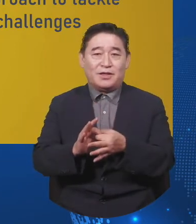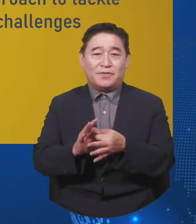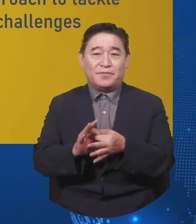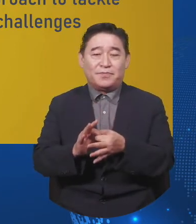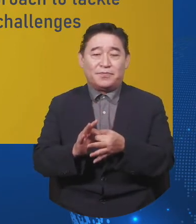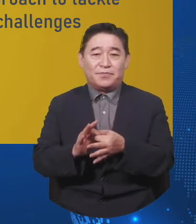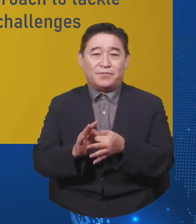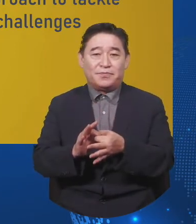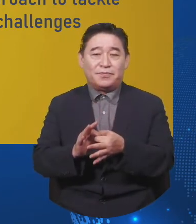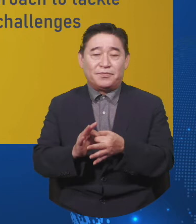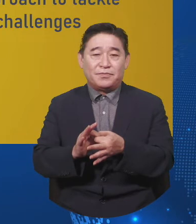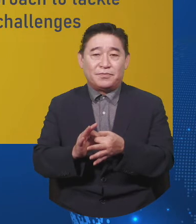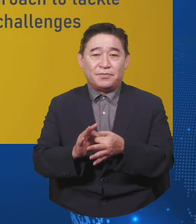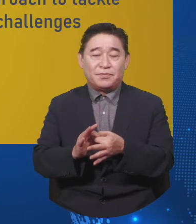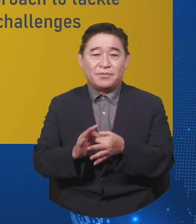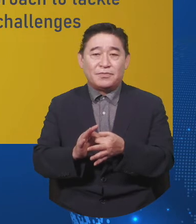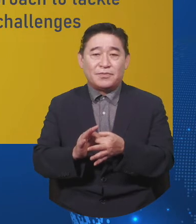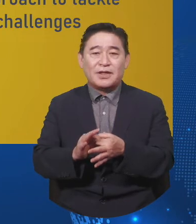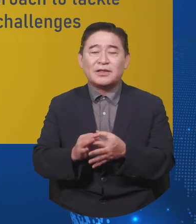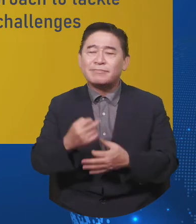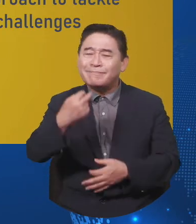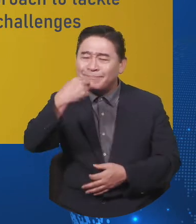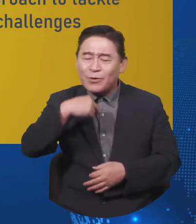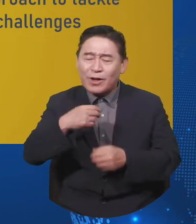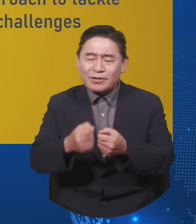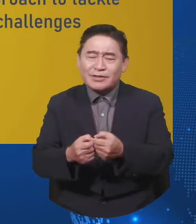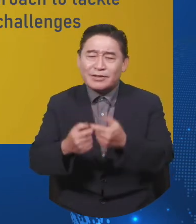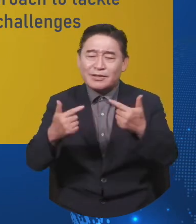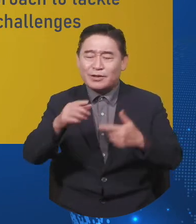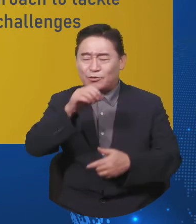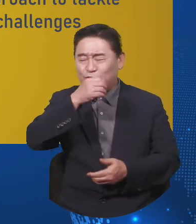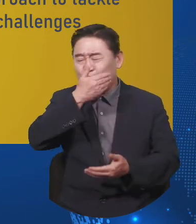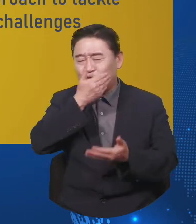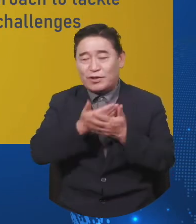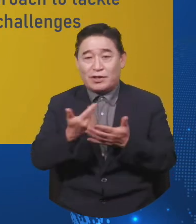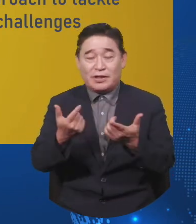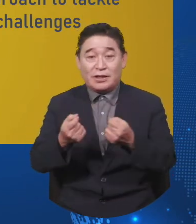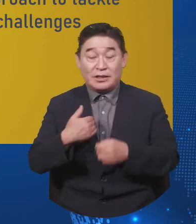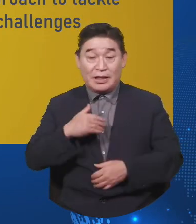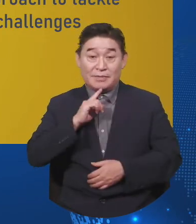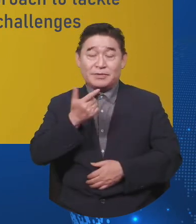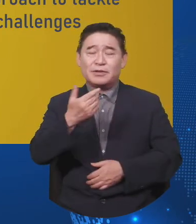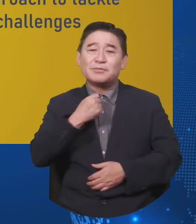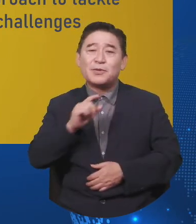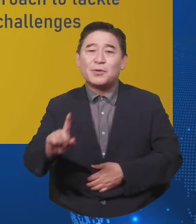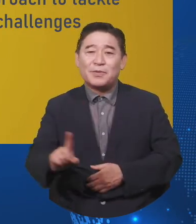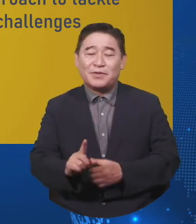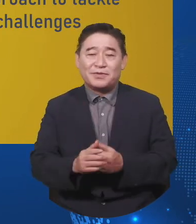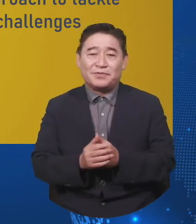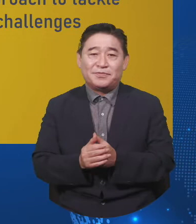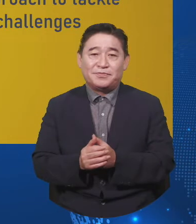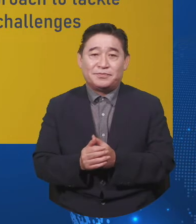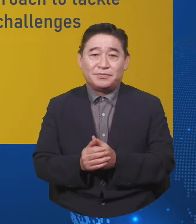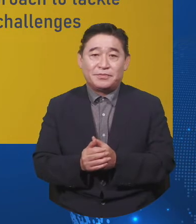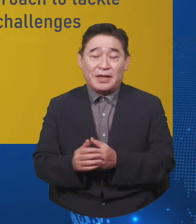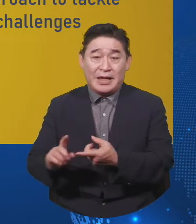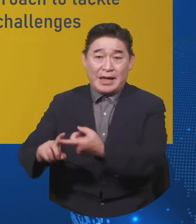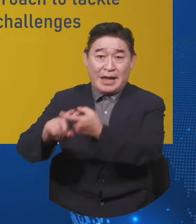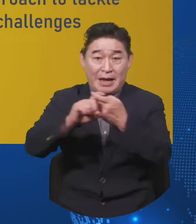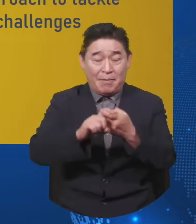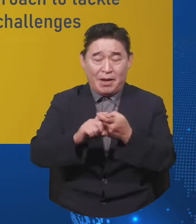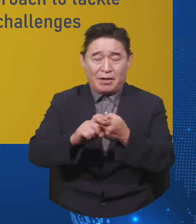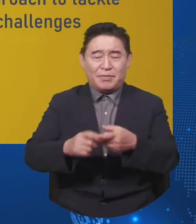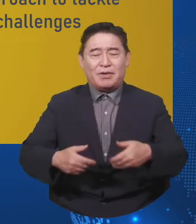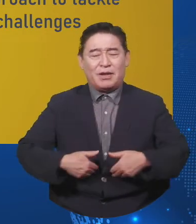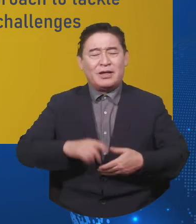donors. In other words, we need partnerships to find the right combination of investments